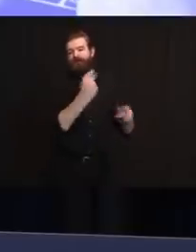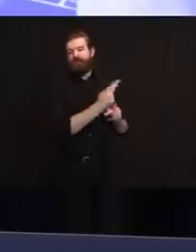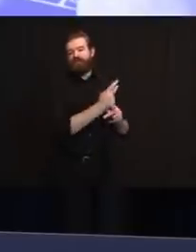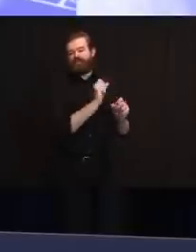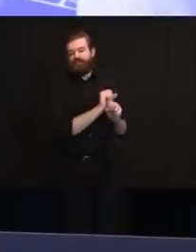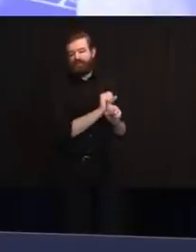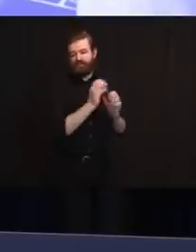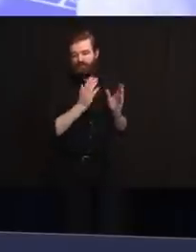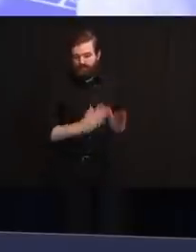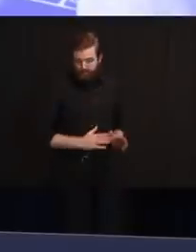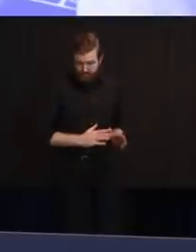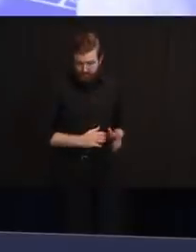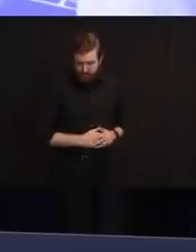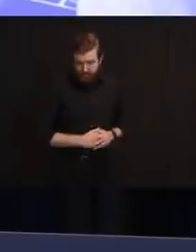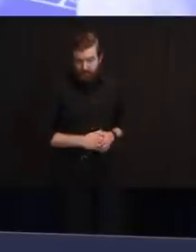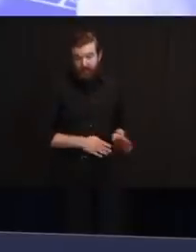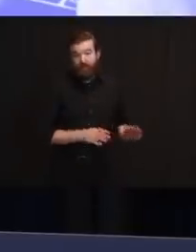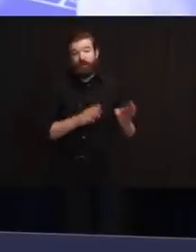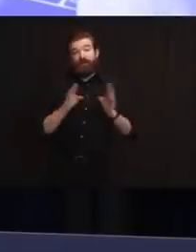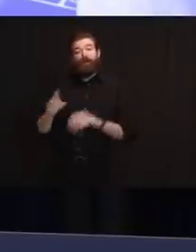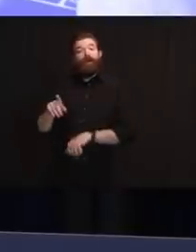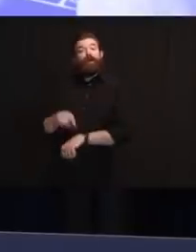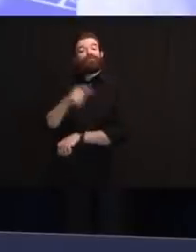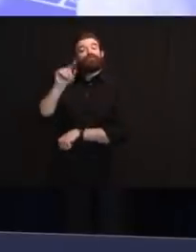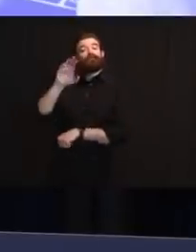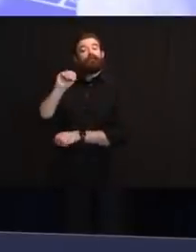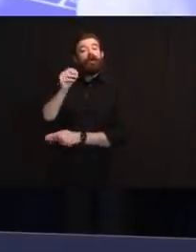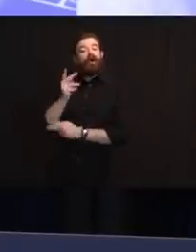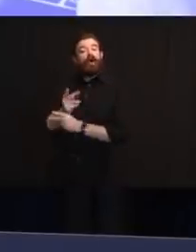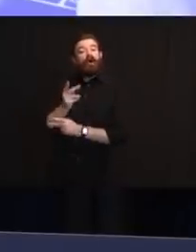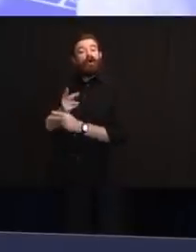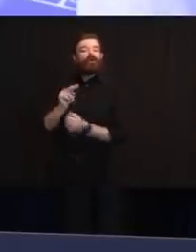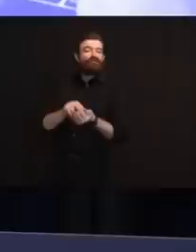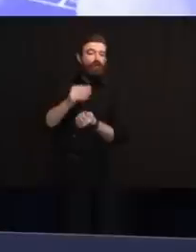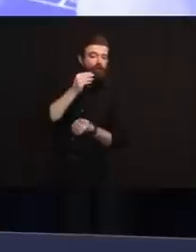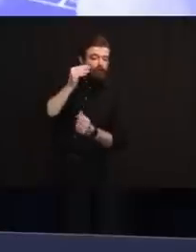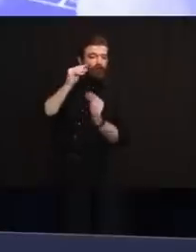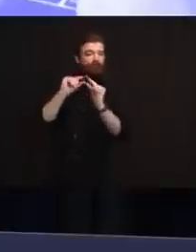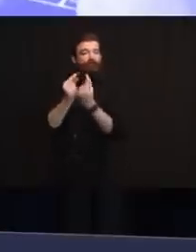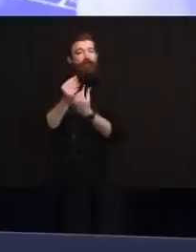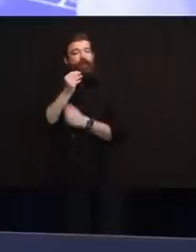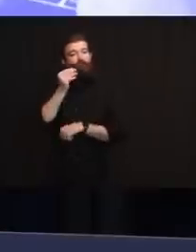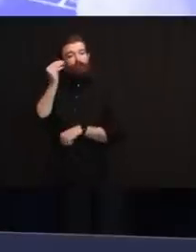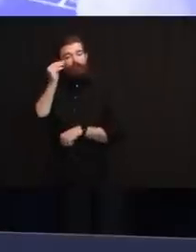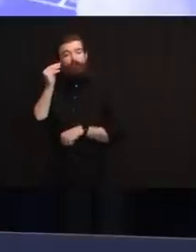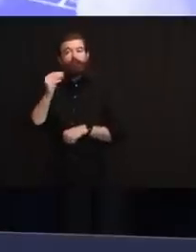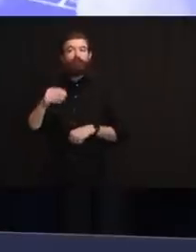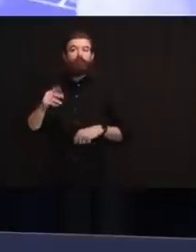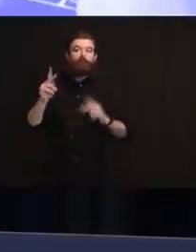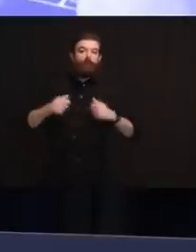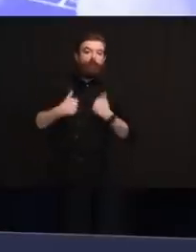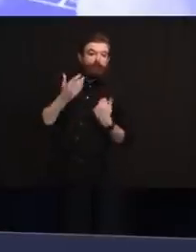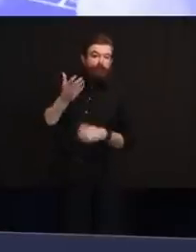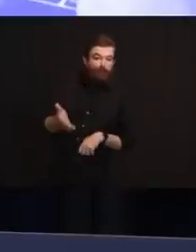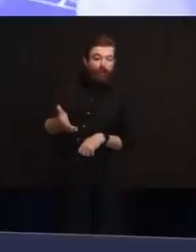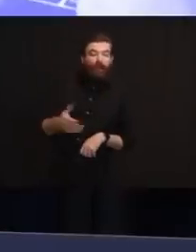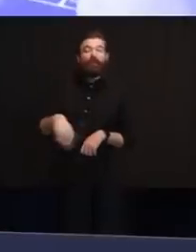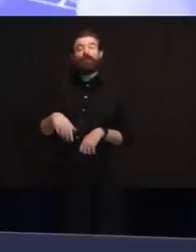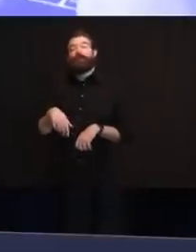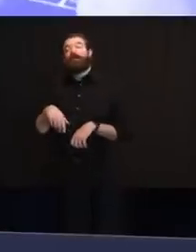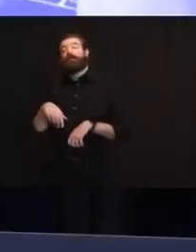December 28th through a partnership with the CDC, CVS, and Walgreens.